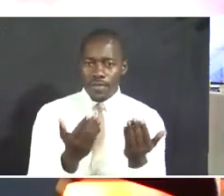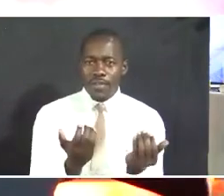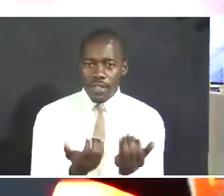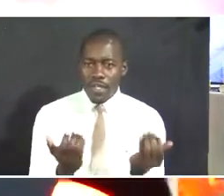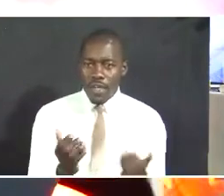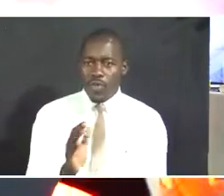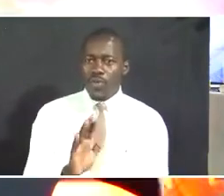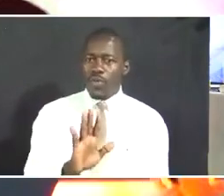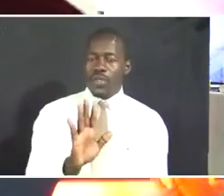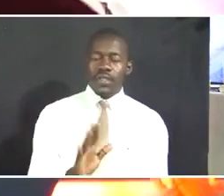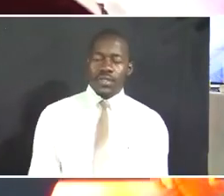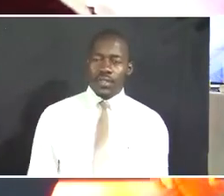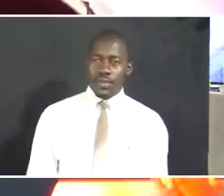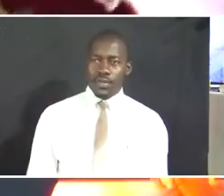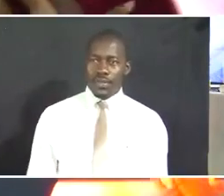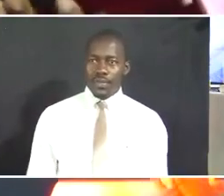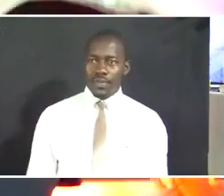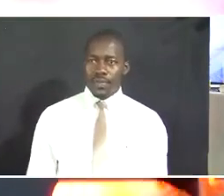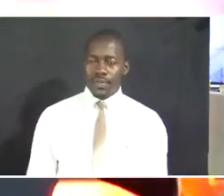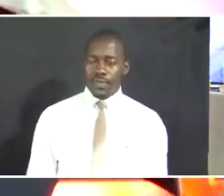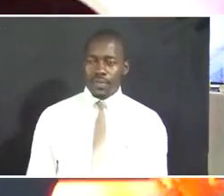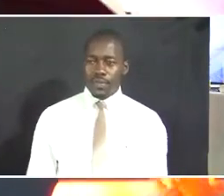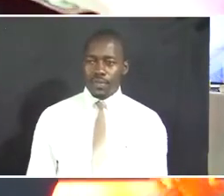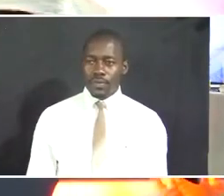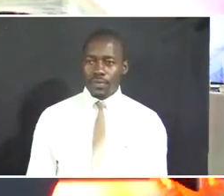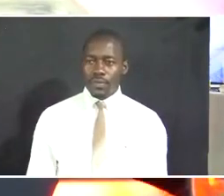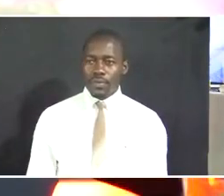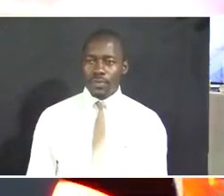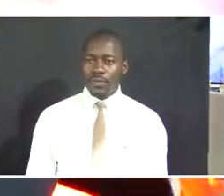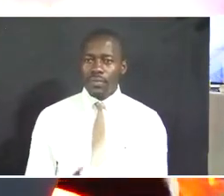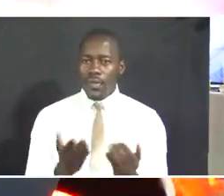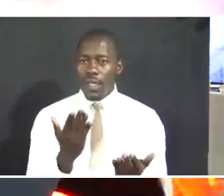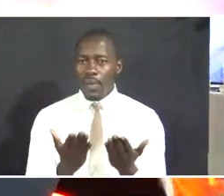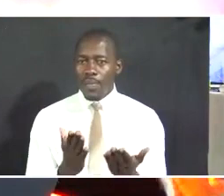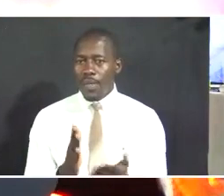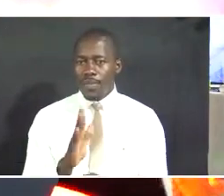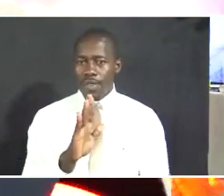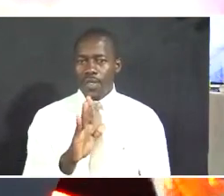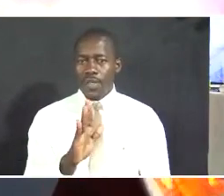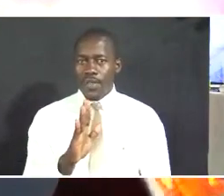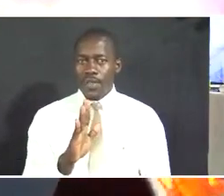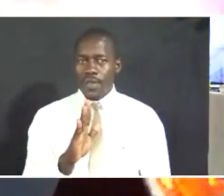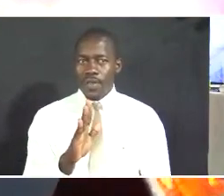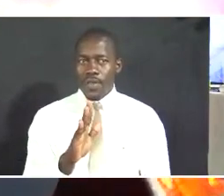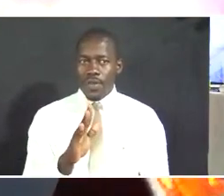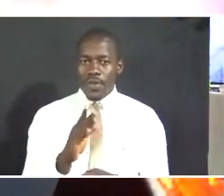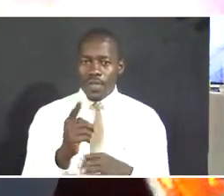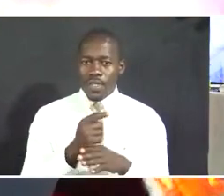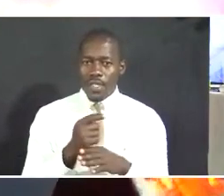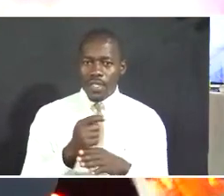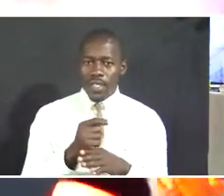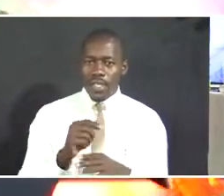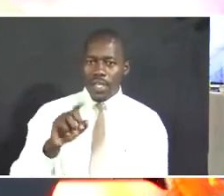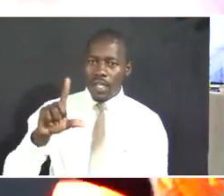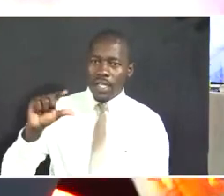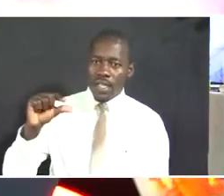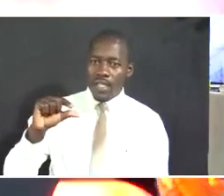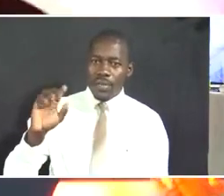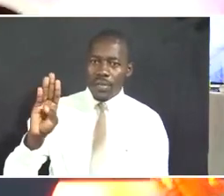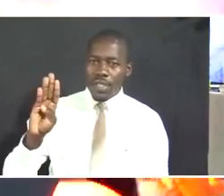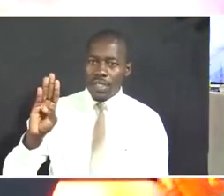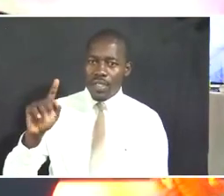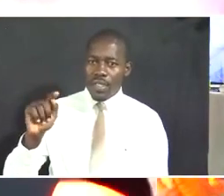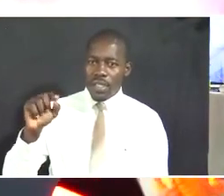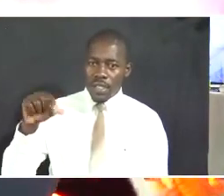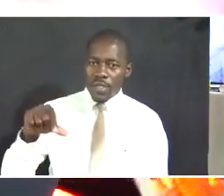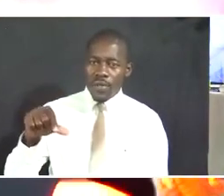children? You may be nurturing an LGBTQ in your house, not even from school. Depending on the environment you